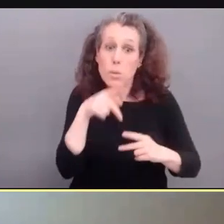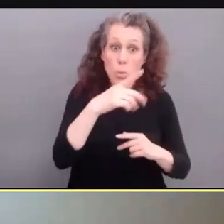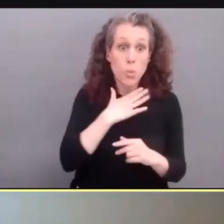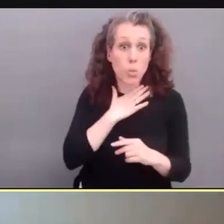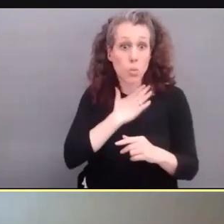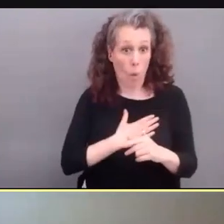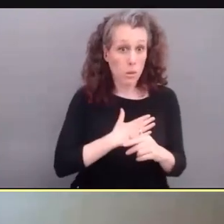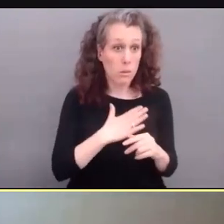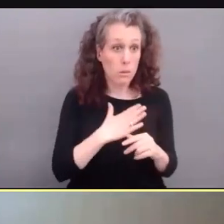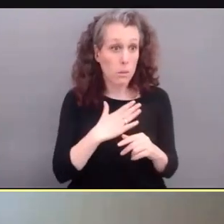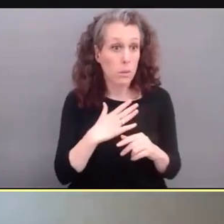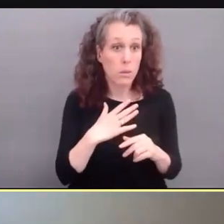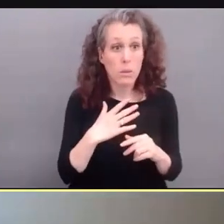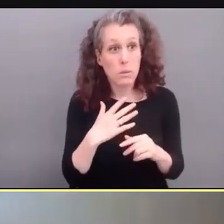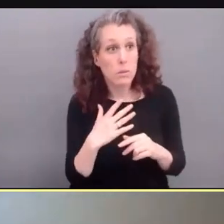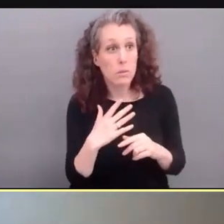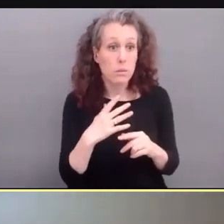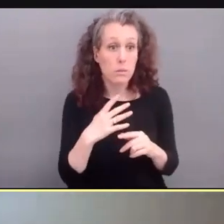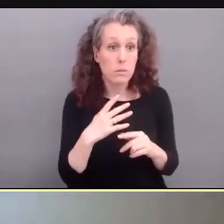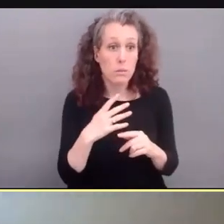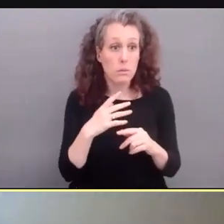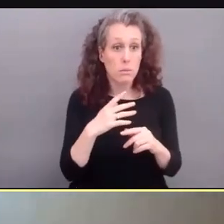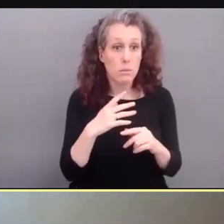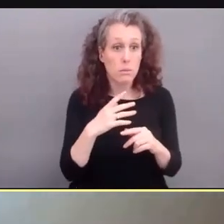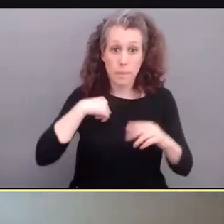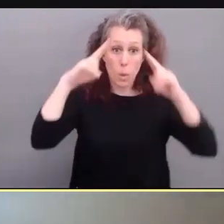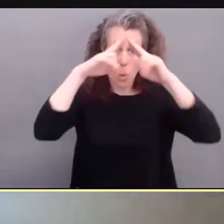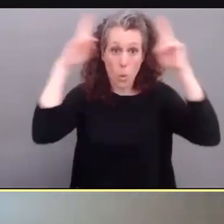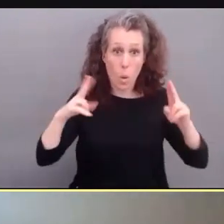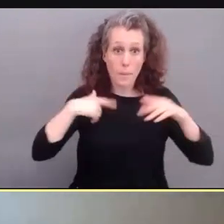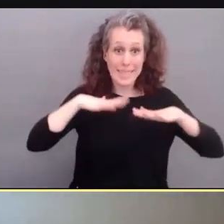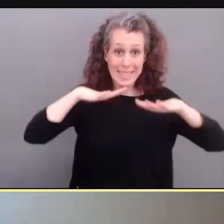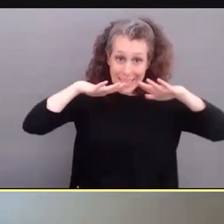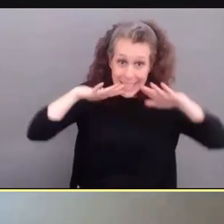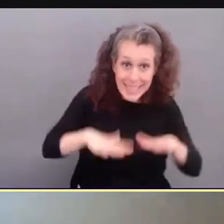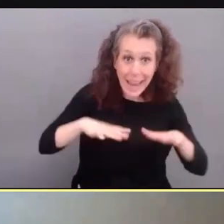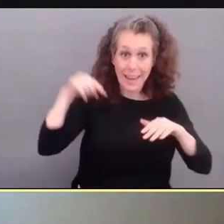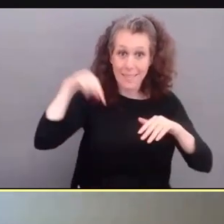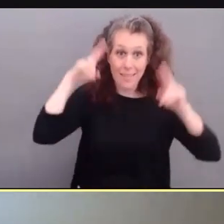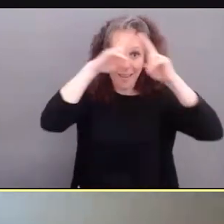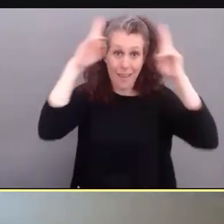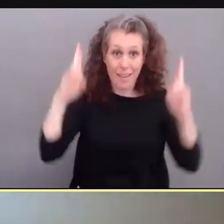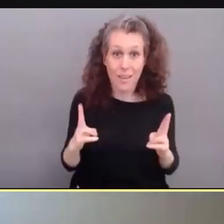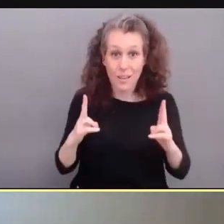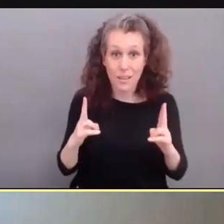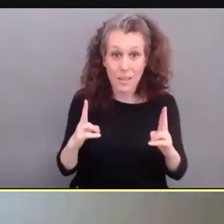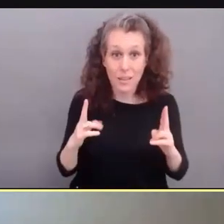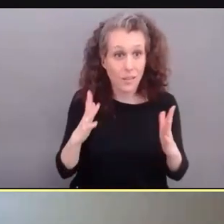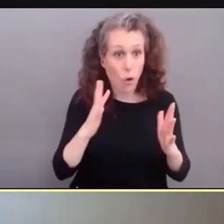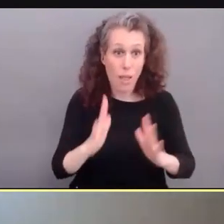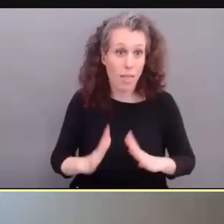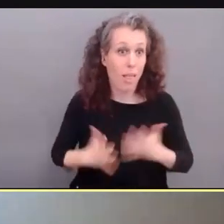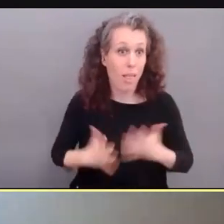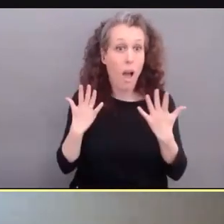have the possibility of staying in your apartment, in your house for your whole life.